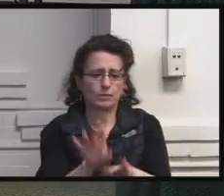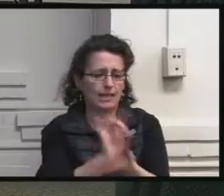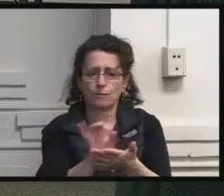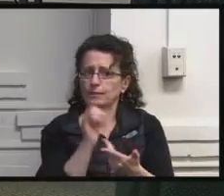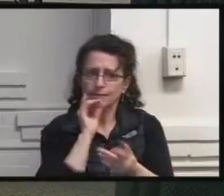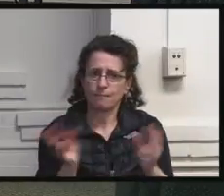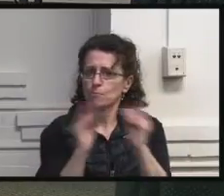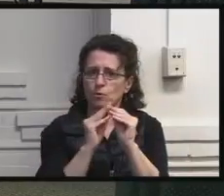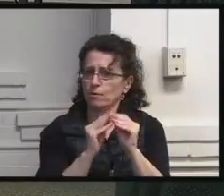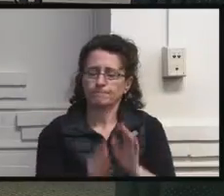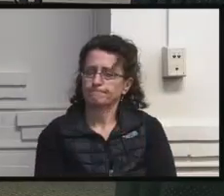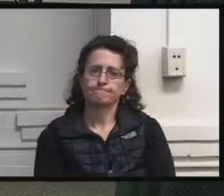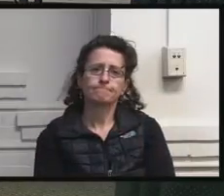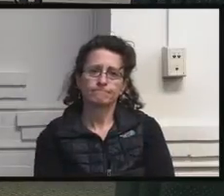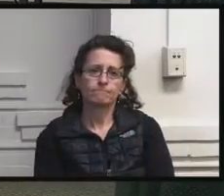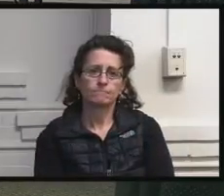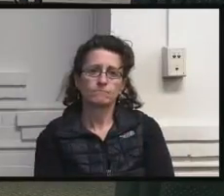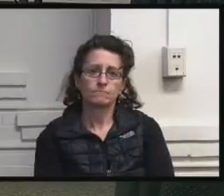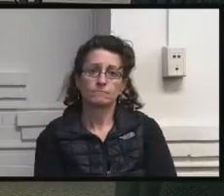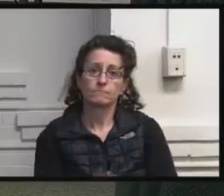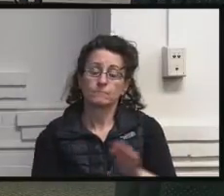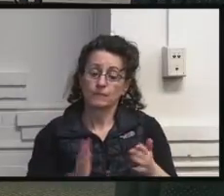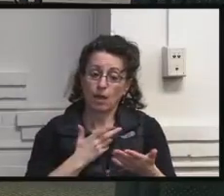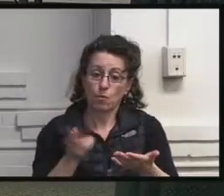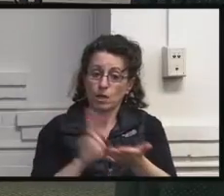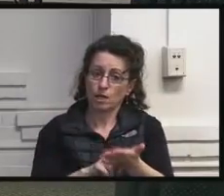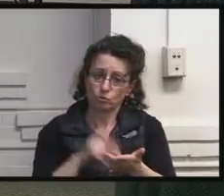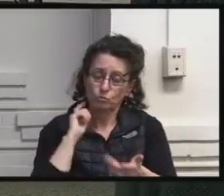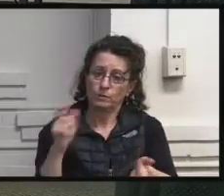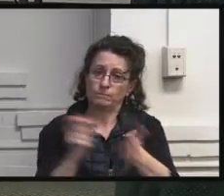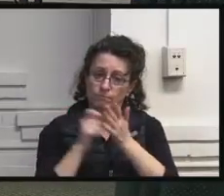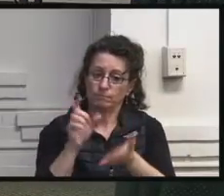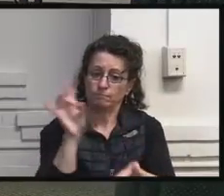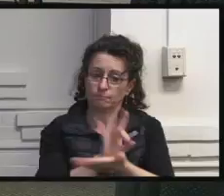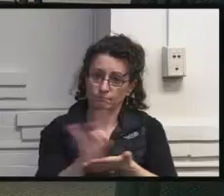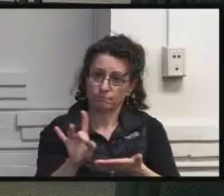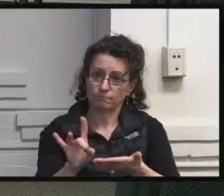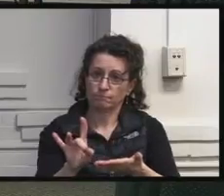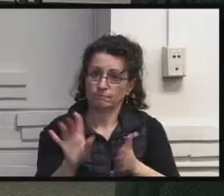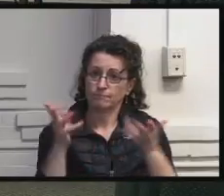and make the contract documentation indicate that.